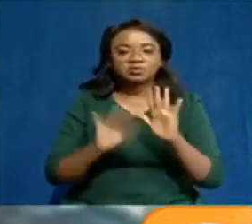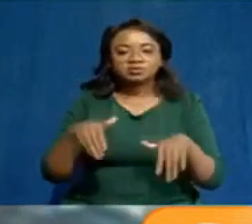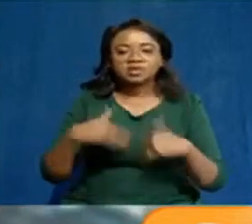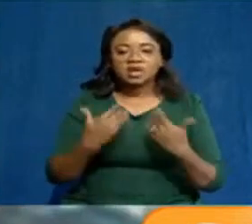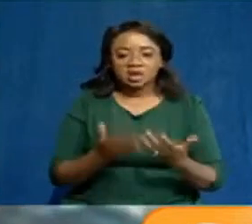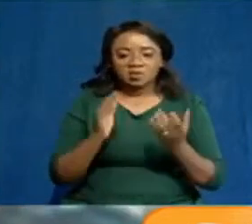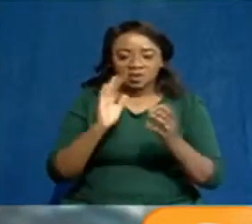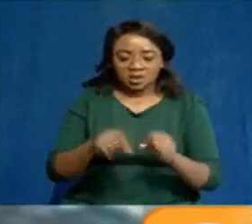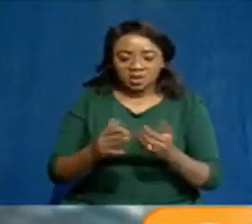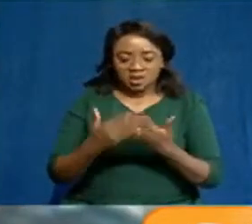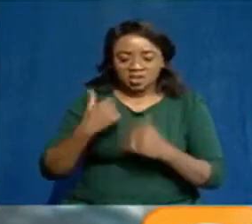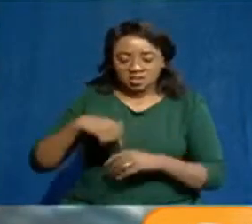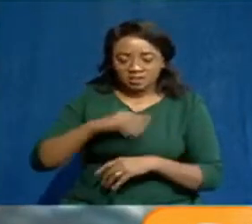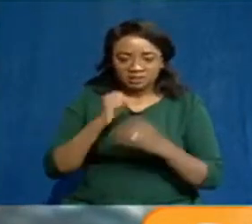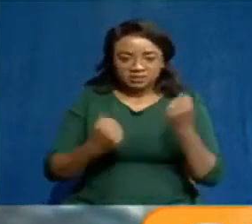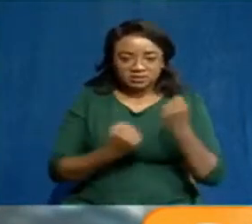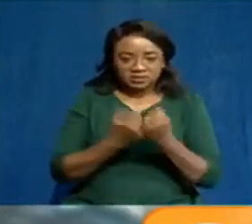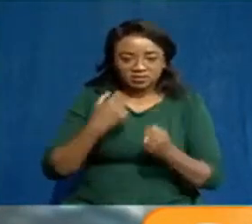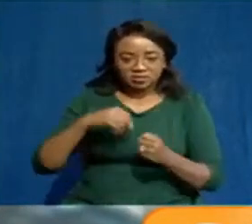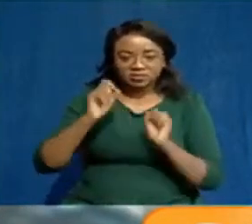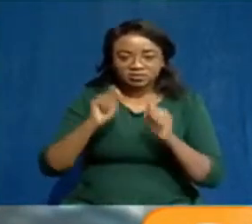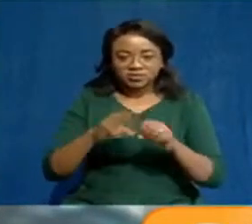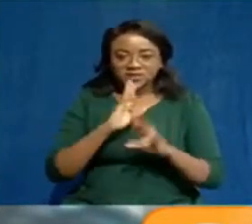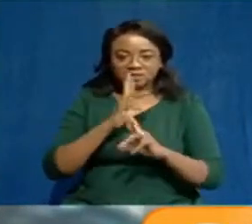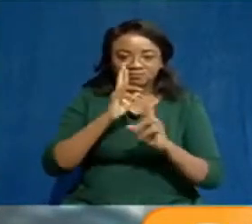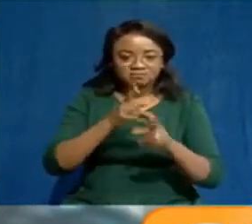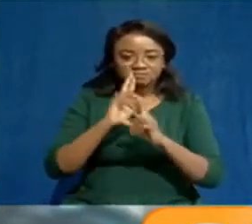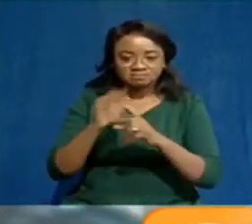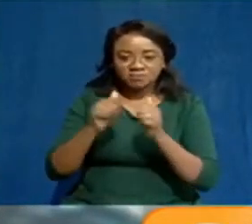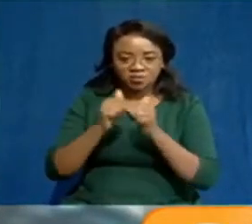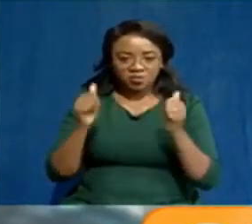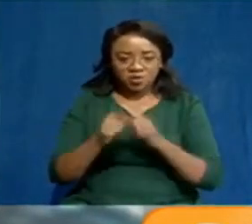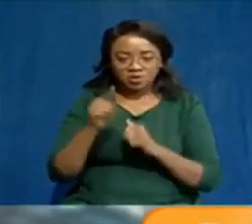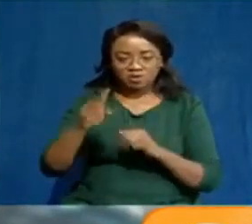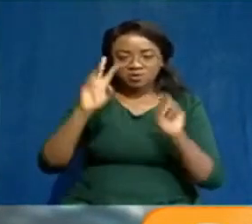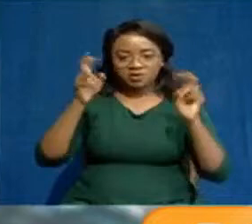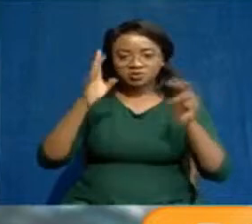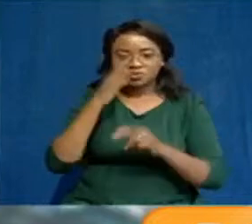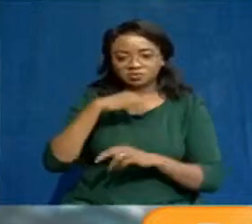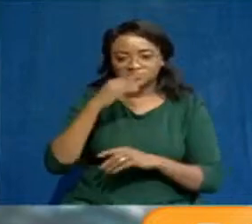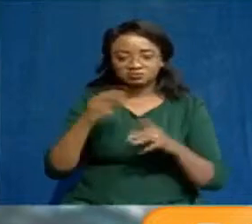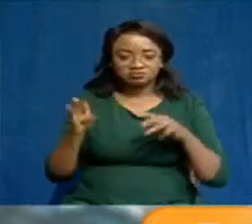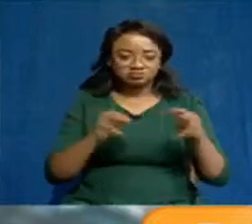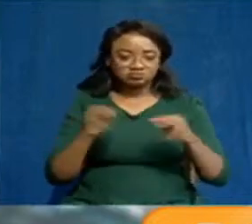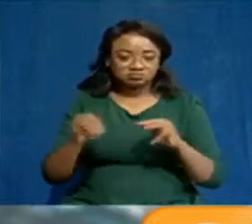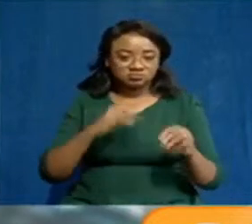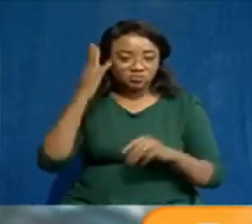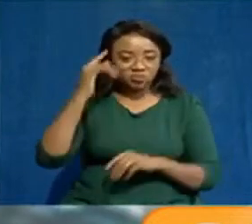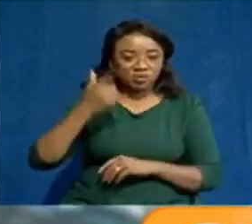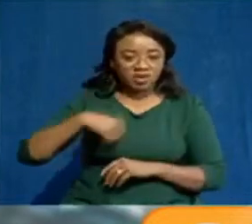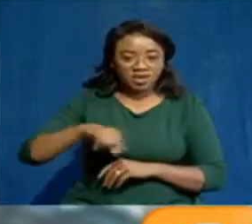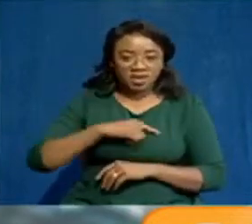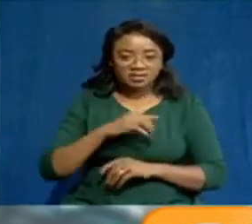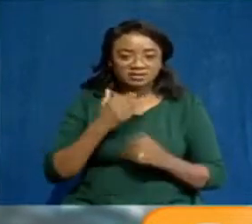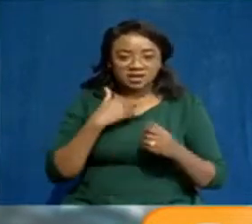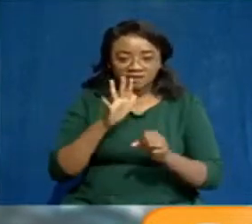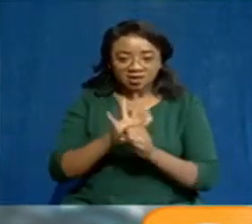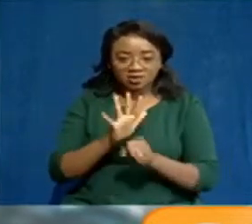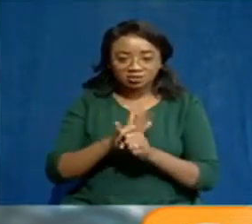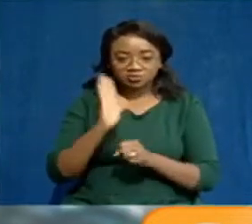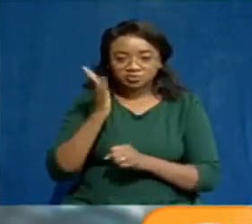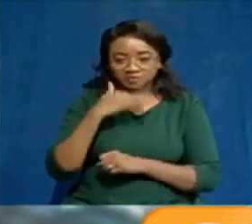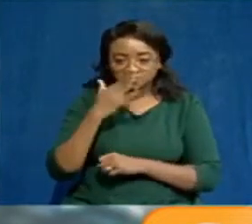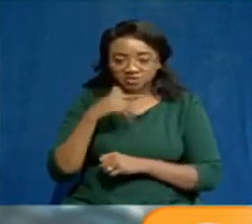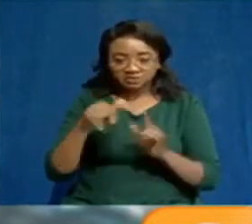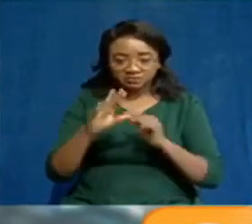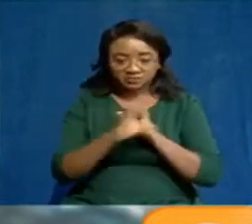with monitoring and reporting on these issues of waste management. Because we don't produce a lot of waste in Kenya.